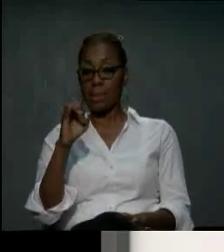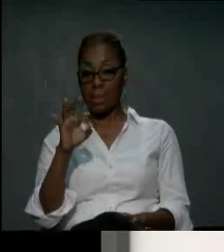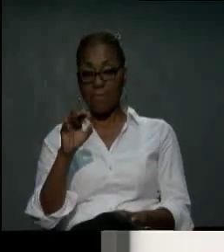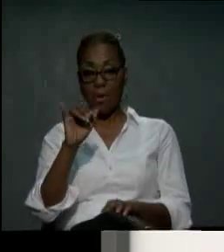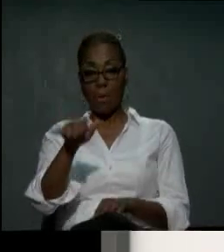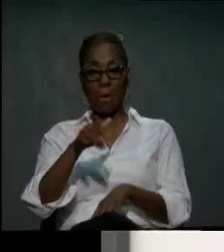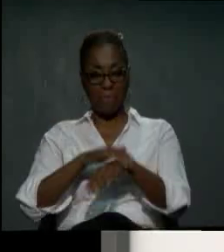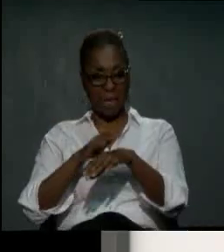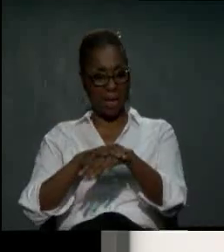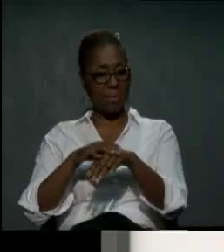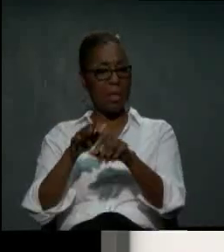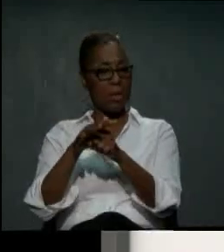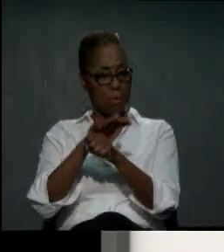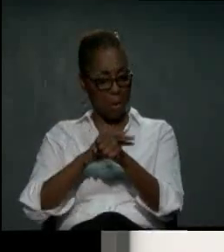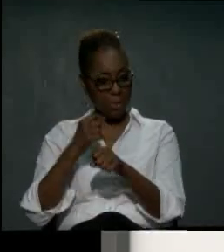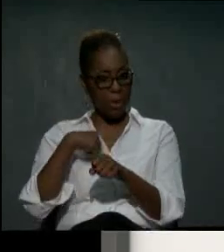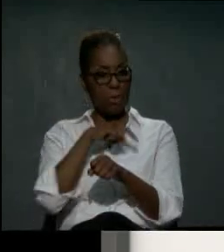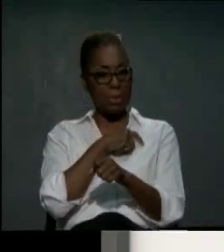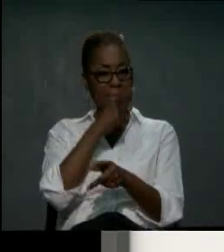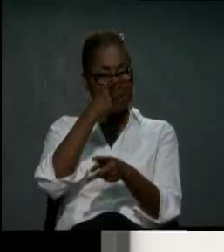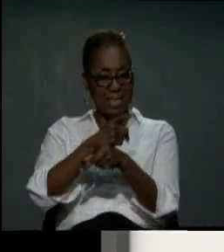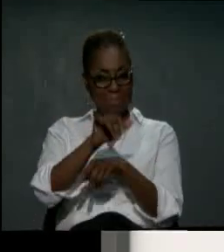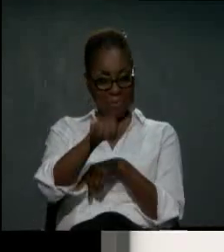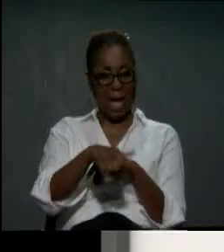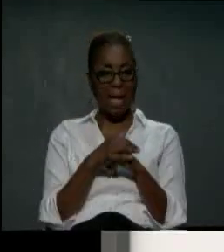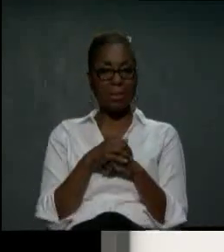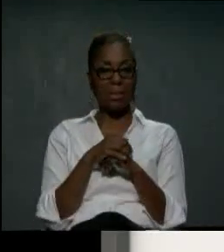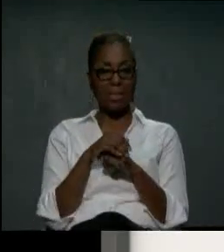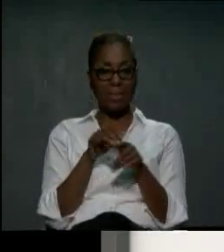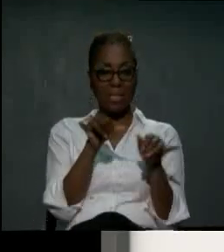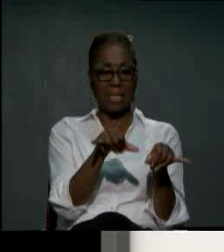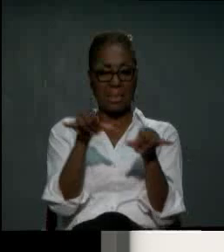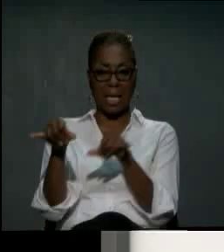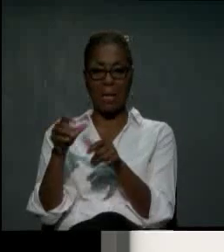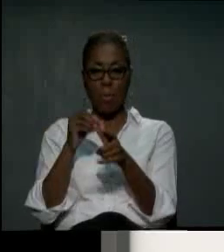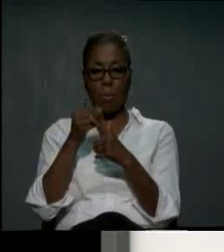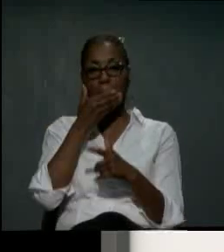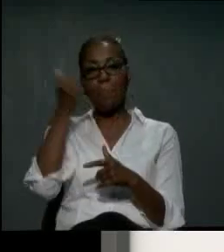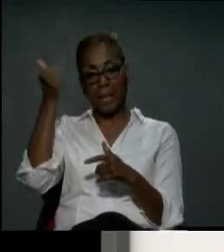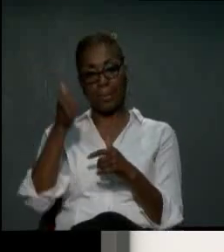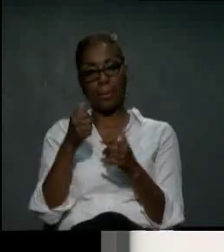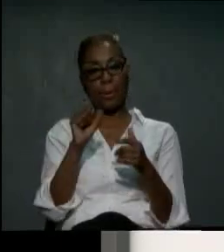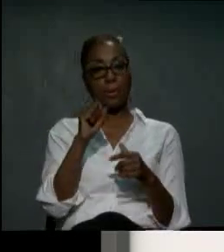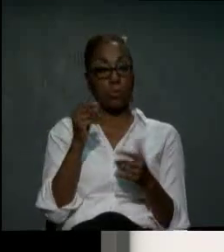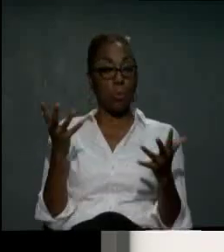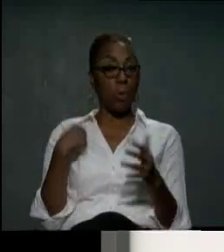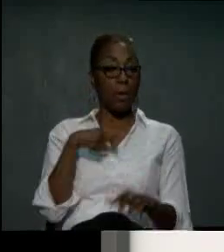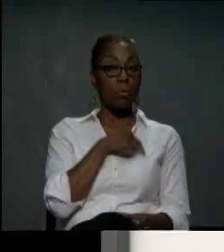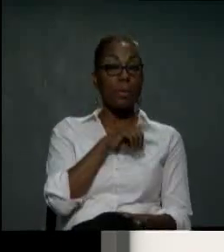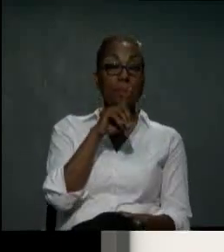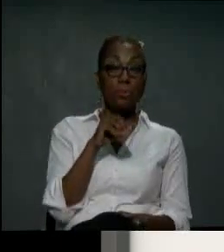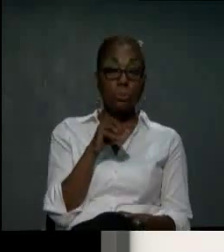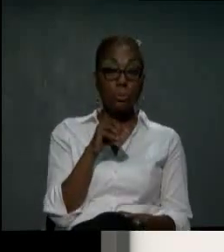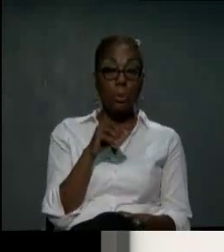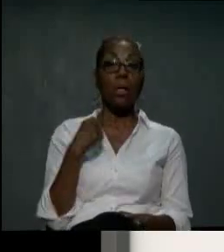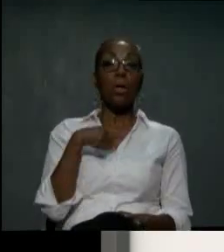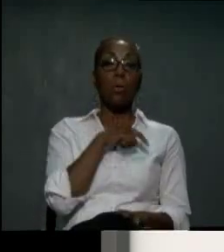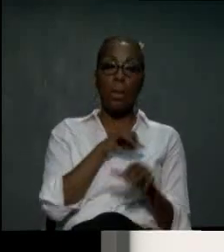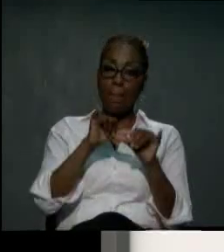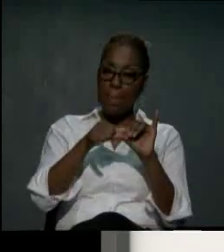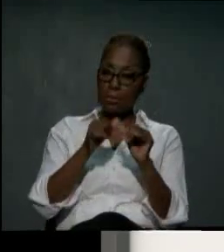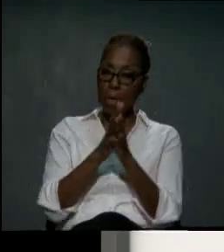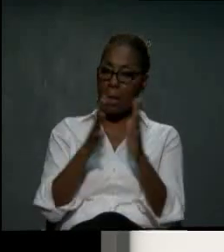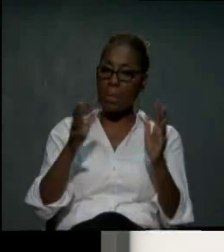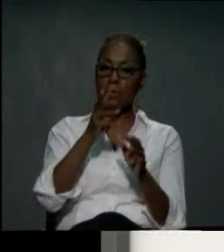to make sure we kept the flood relief the exact same or better. And so what we did was we measured how